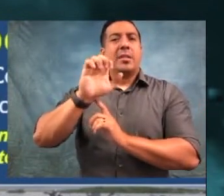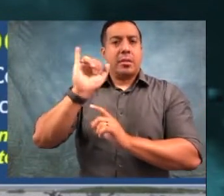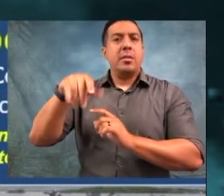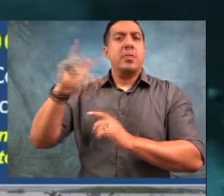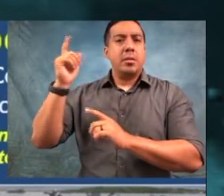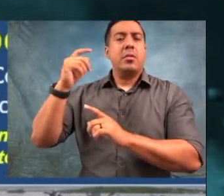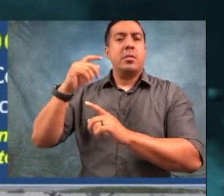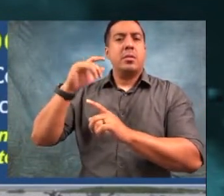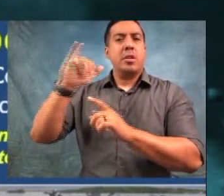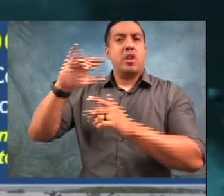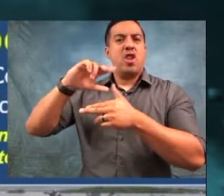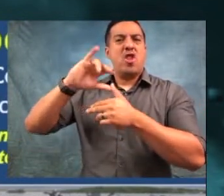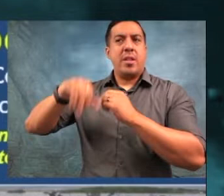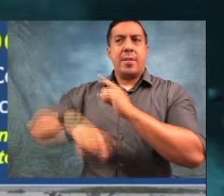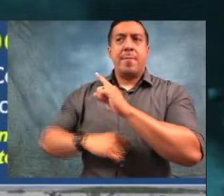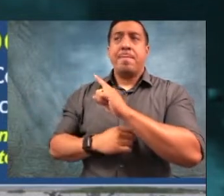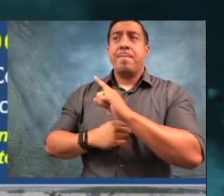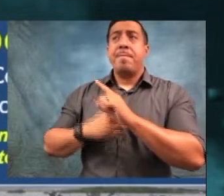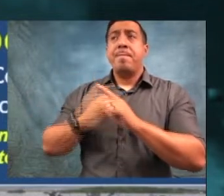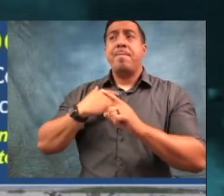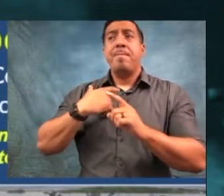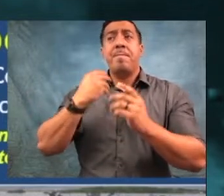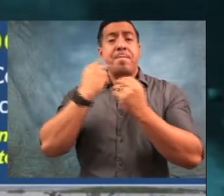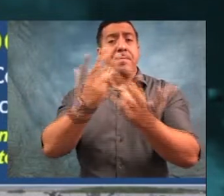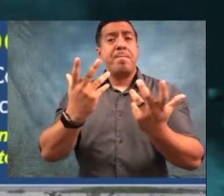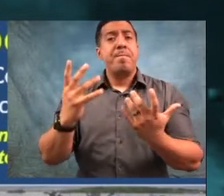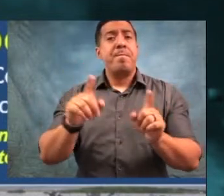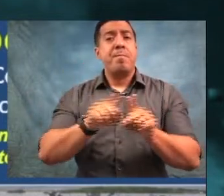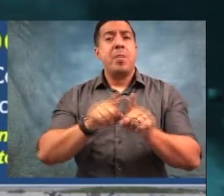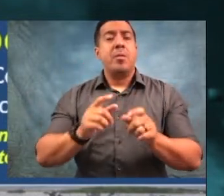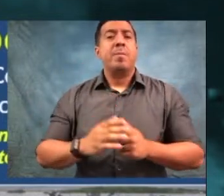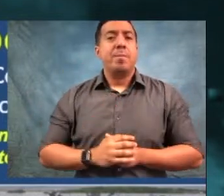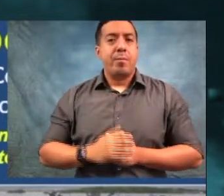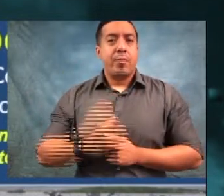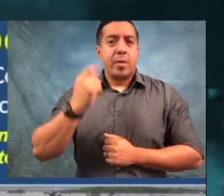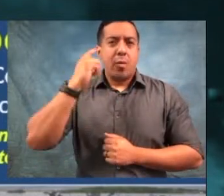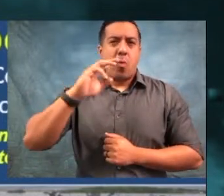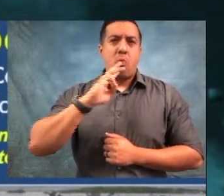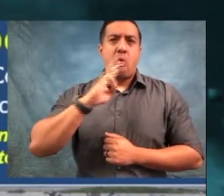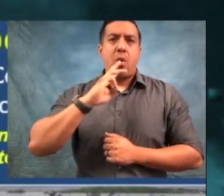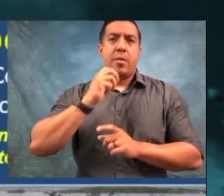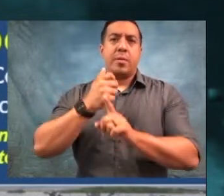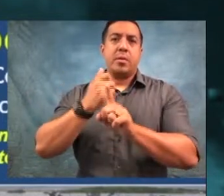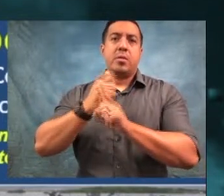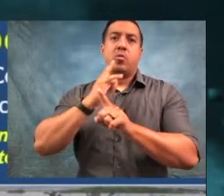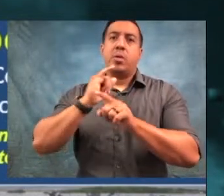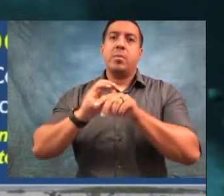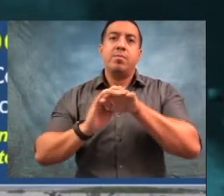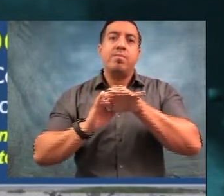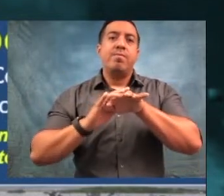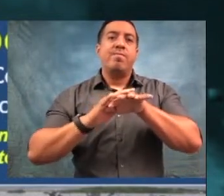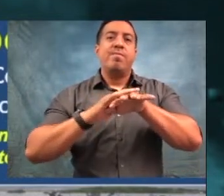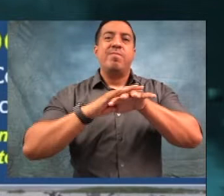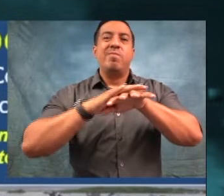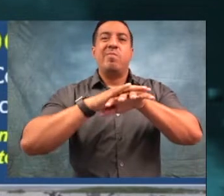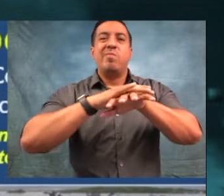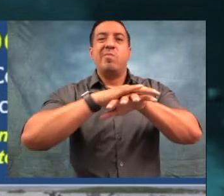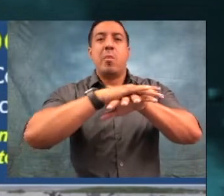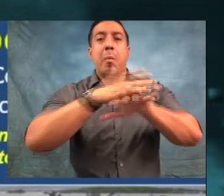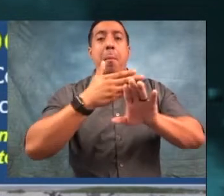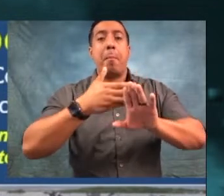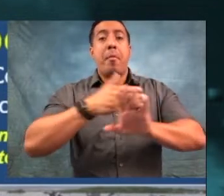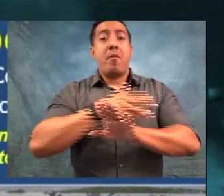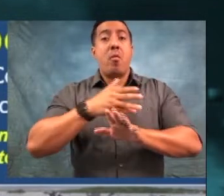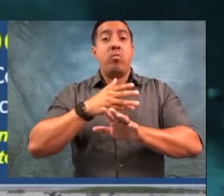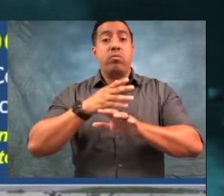Ike. One thing I want you to know is the water comes up well before the